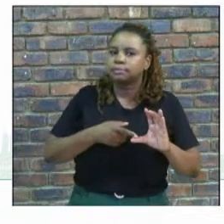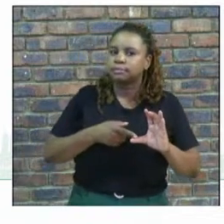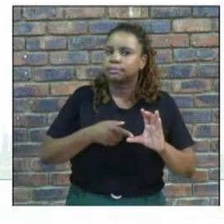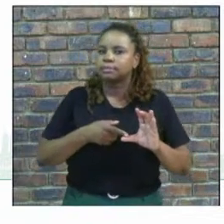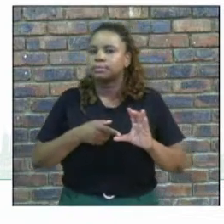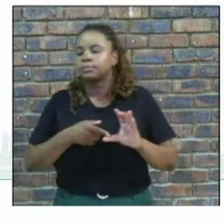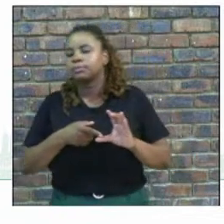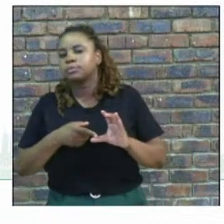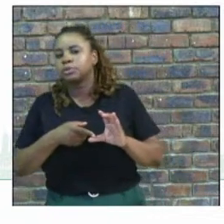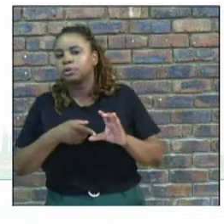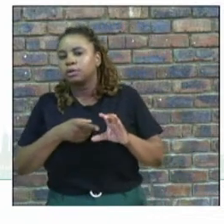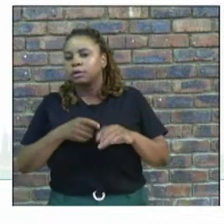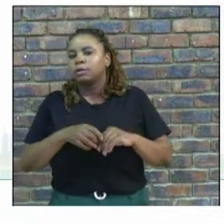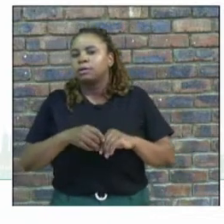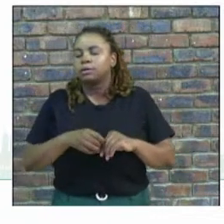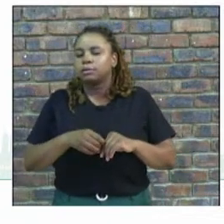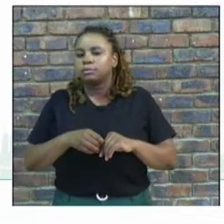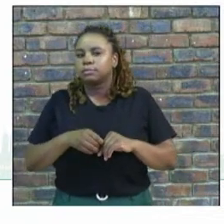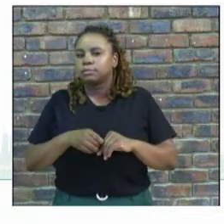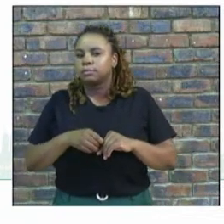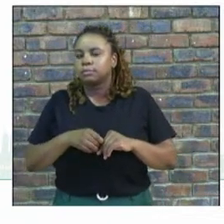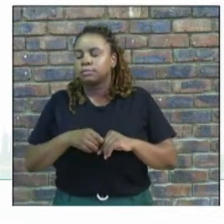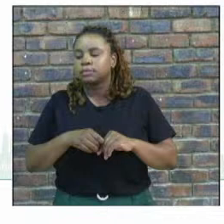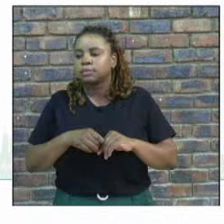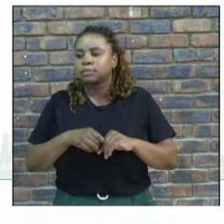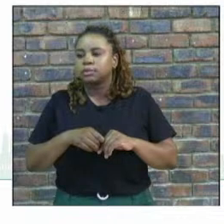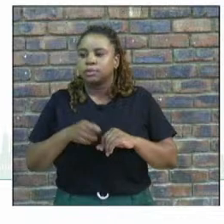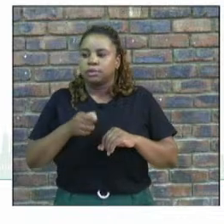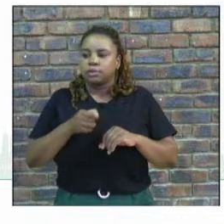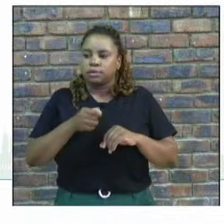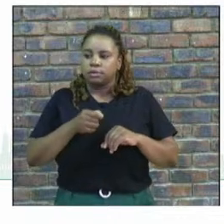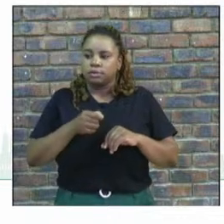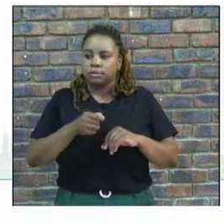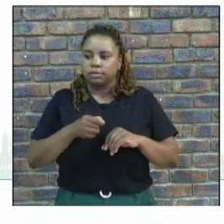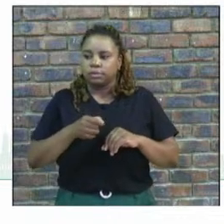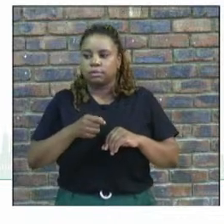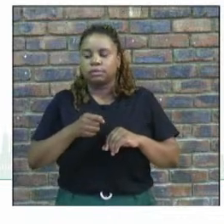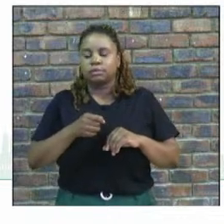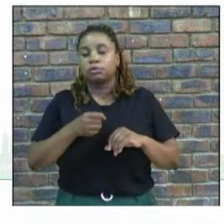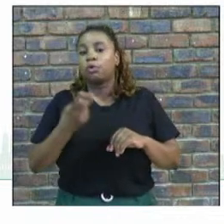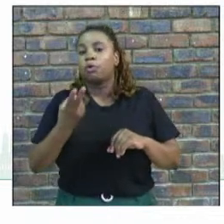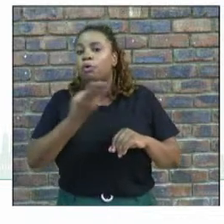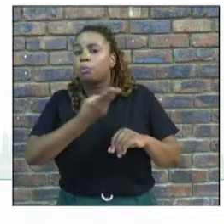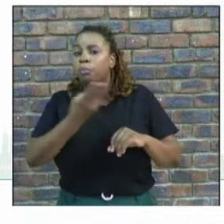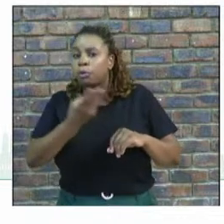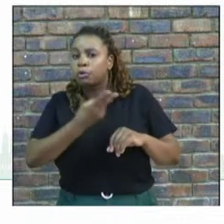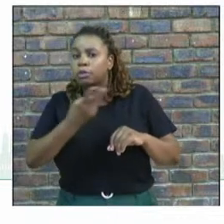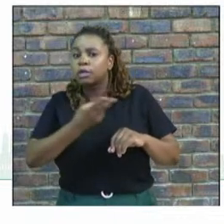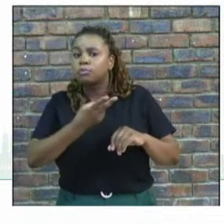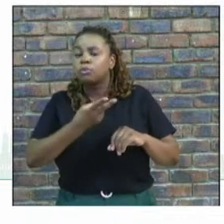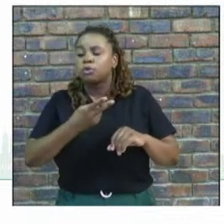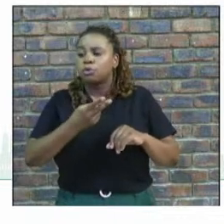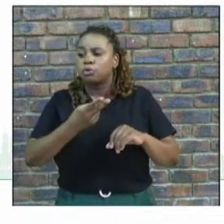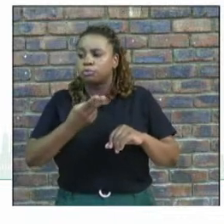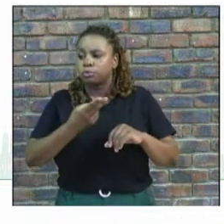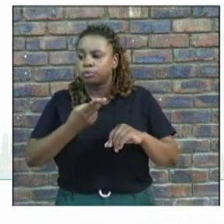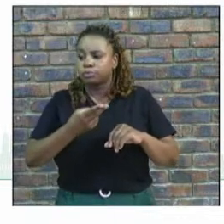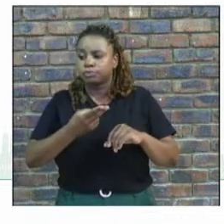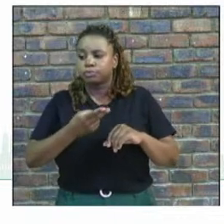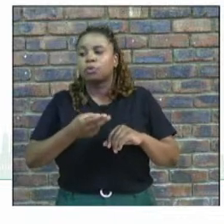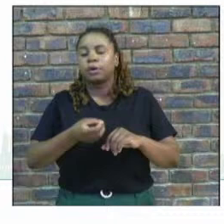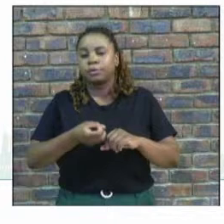an exploration and production right. So both of them, we call them a petroleum right.